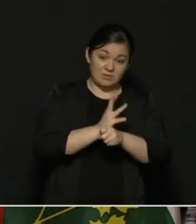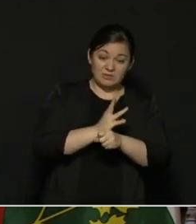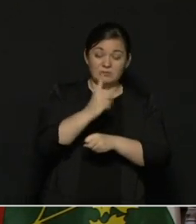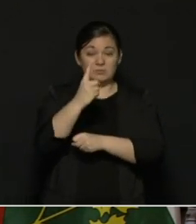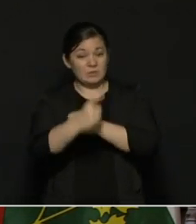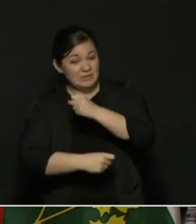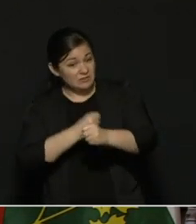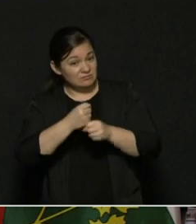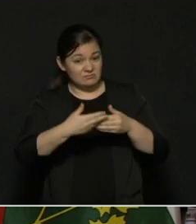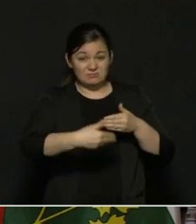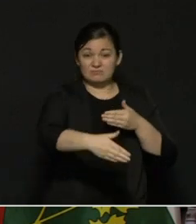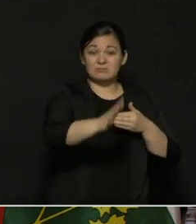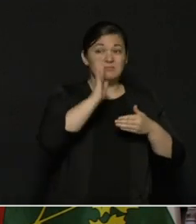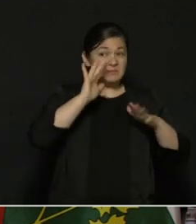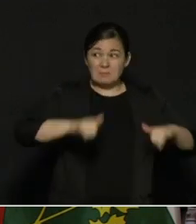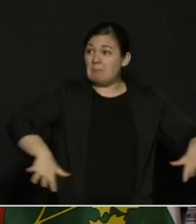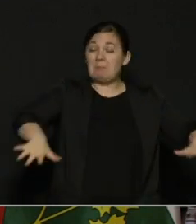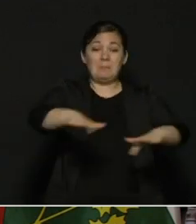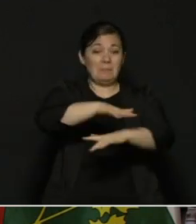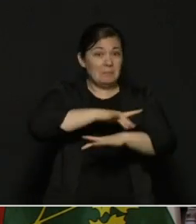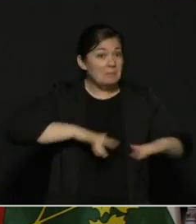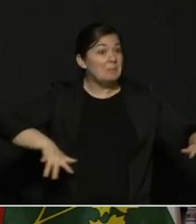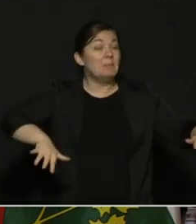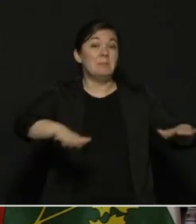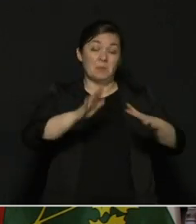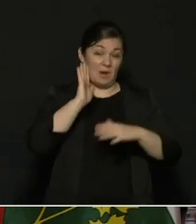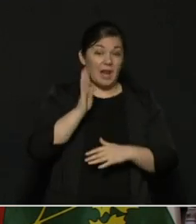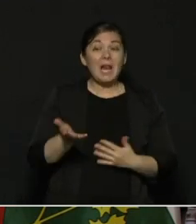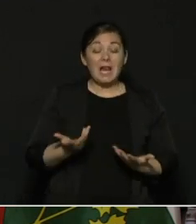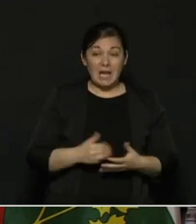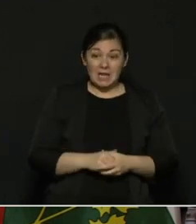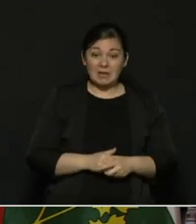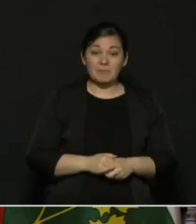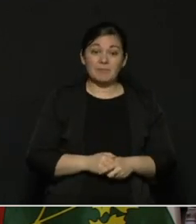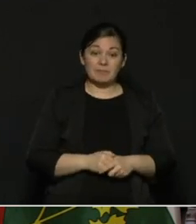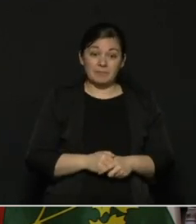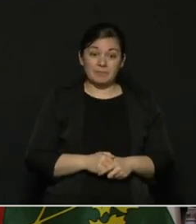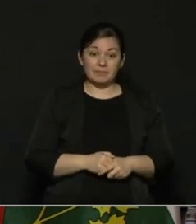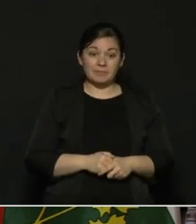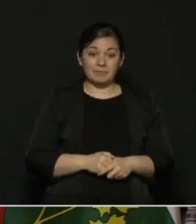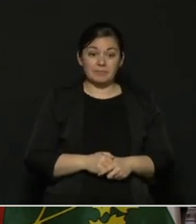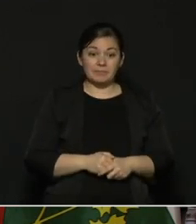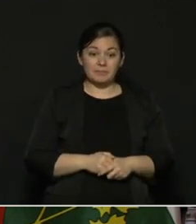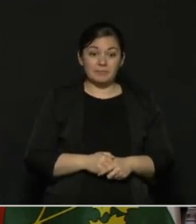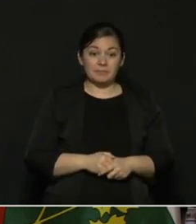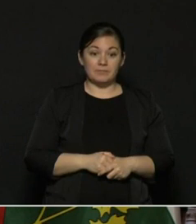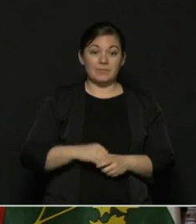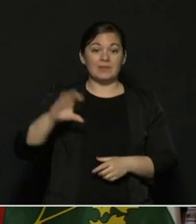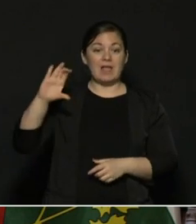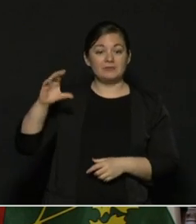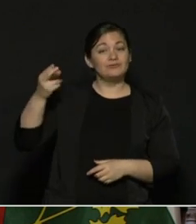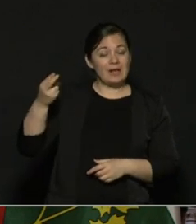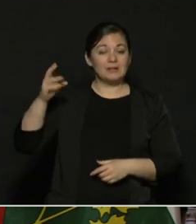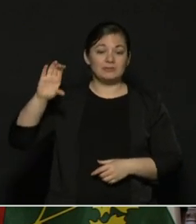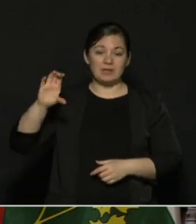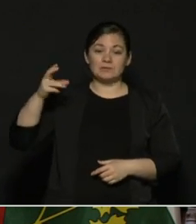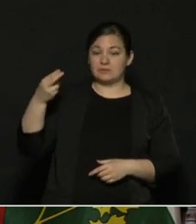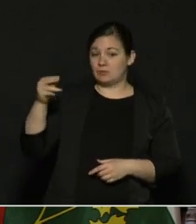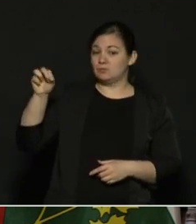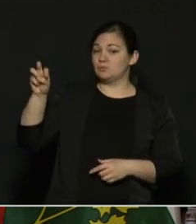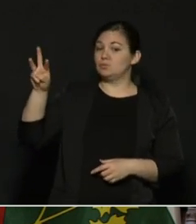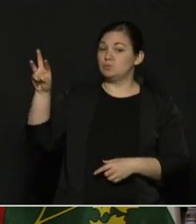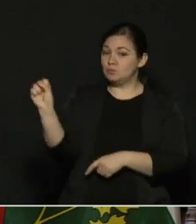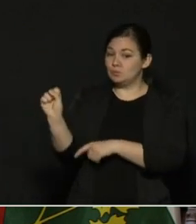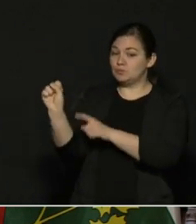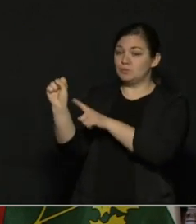Next question. Your next question comes from Phil Perkins with CHCH News. Please go ahead. Hey there,